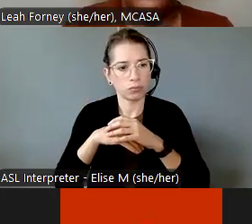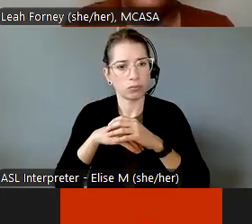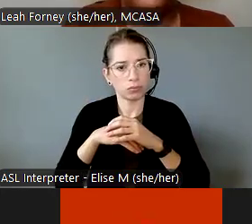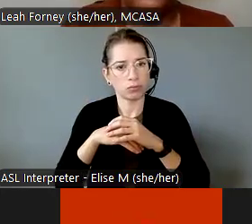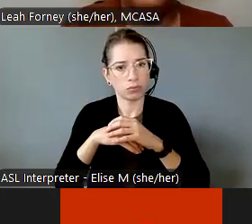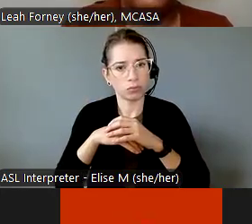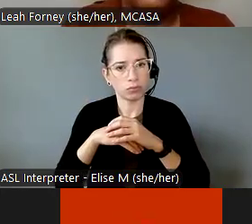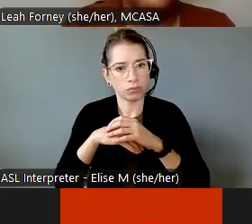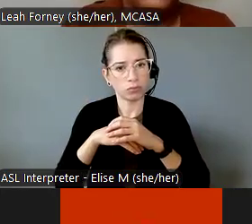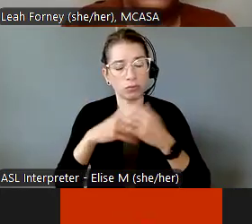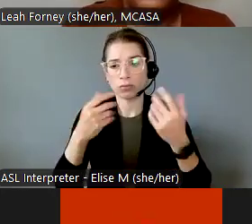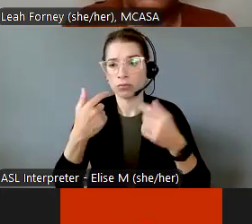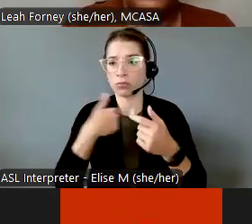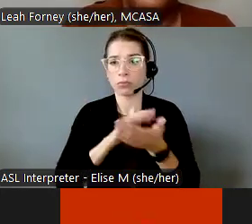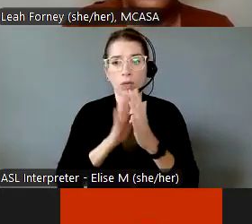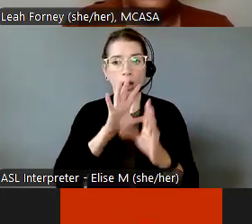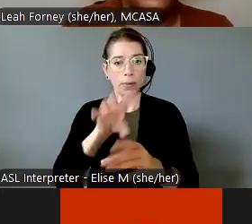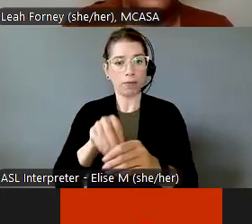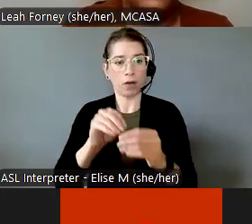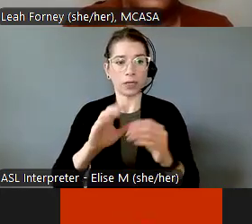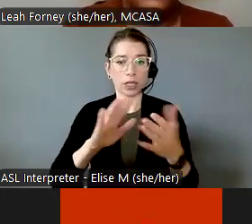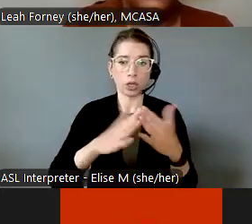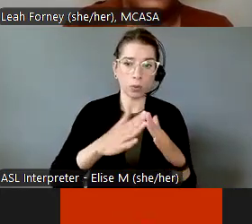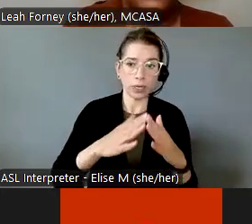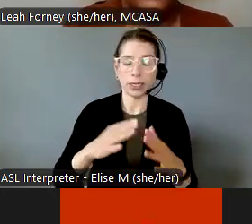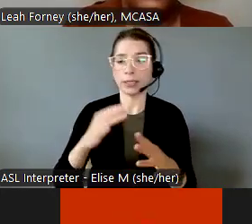that we're getting involved in our communities and our campuses,